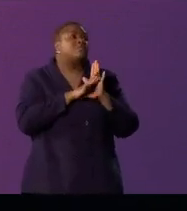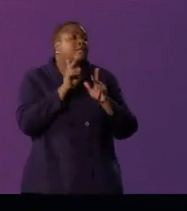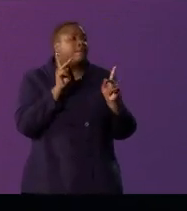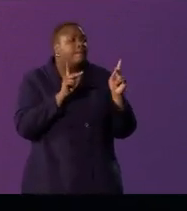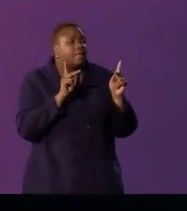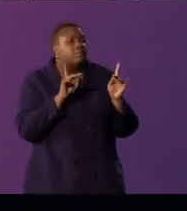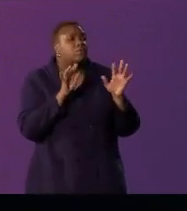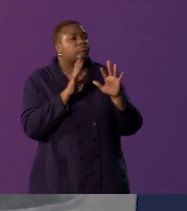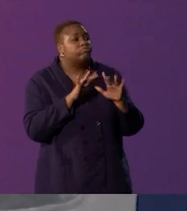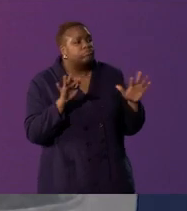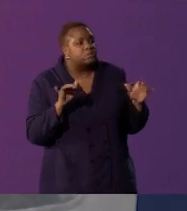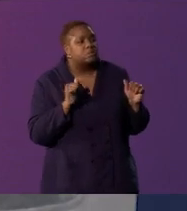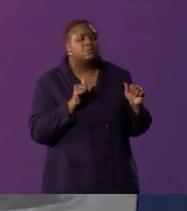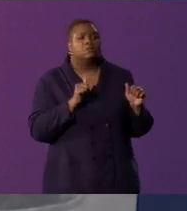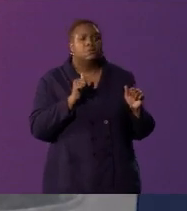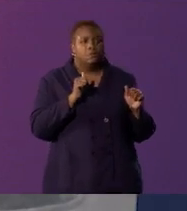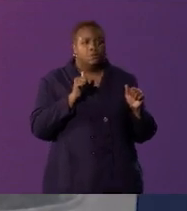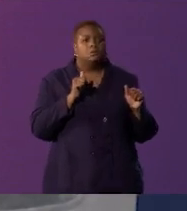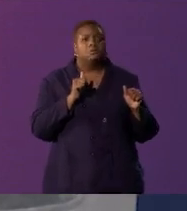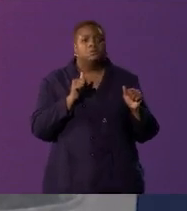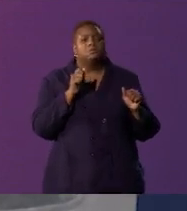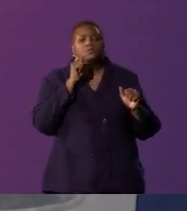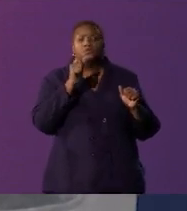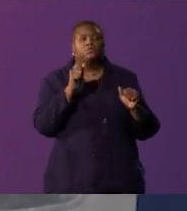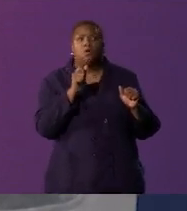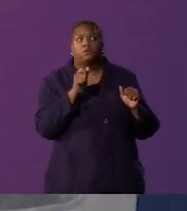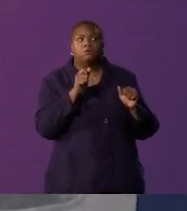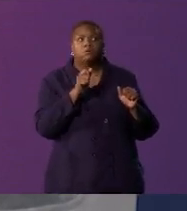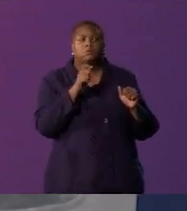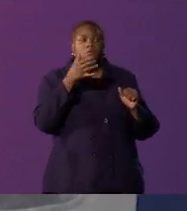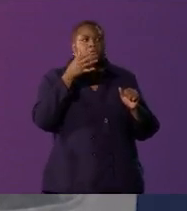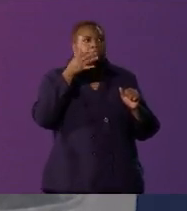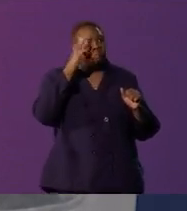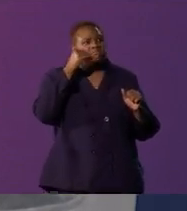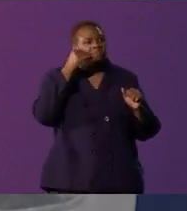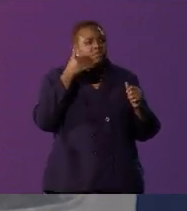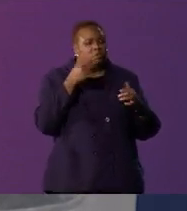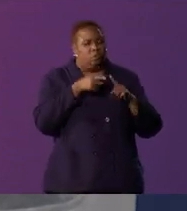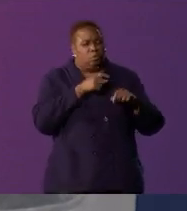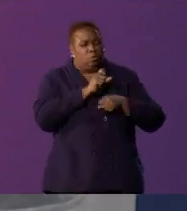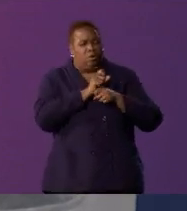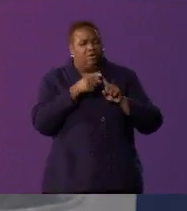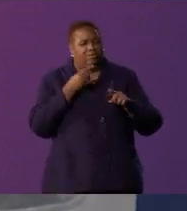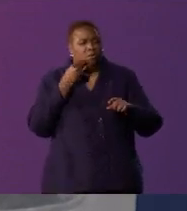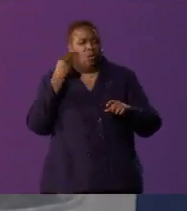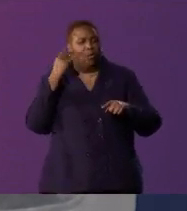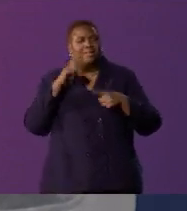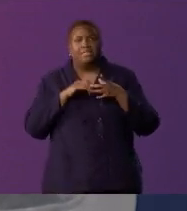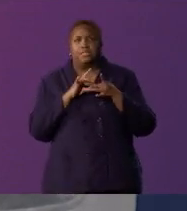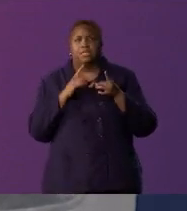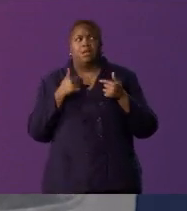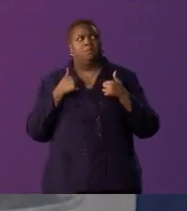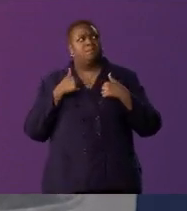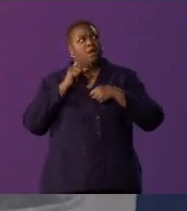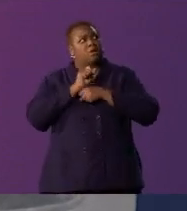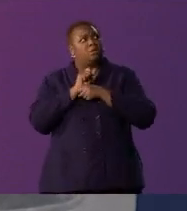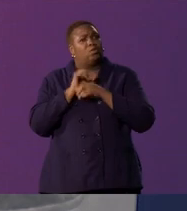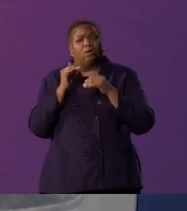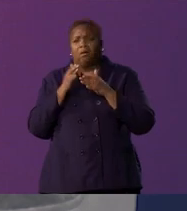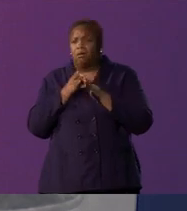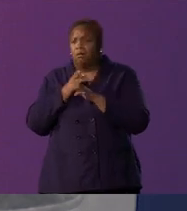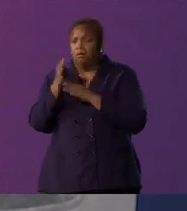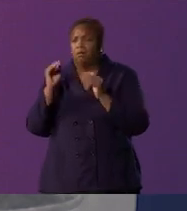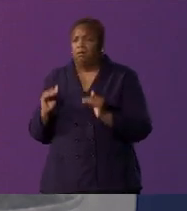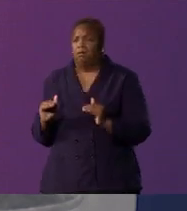et cetera, don't insist on working from home and then say, why am I not advancing in my career? So you've got to balance your